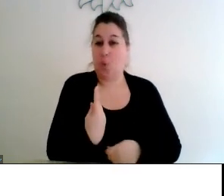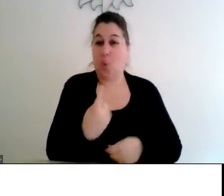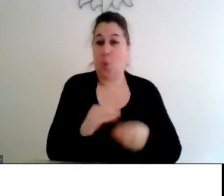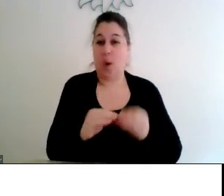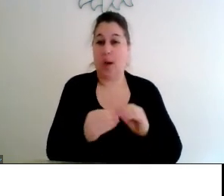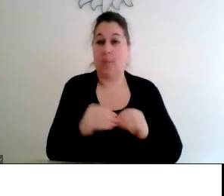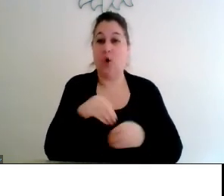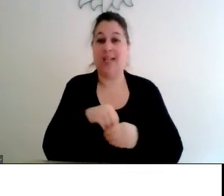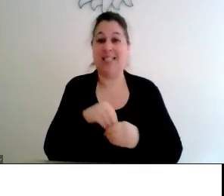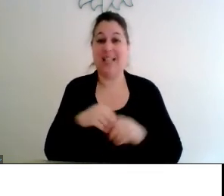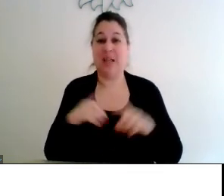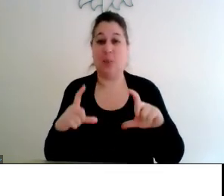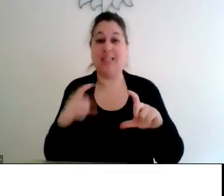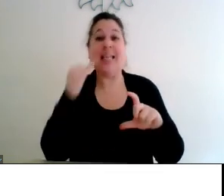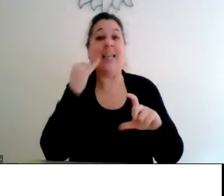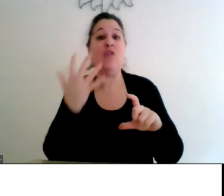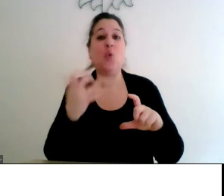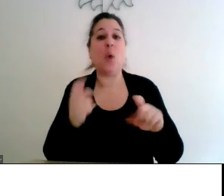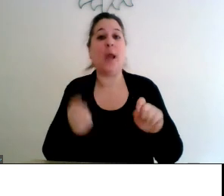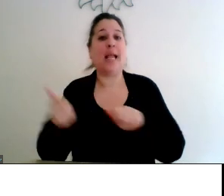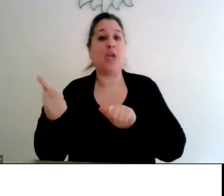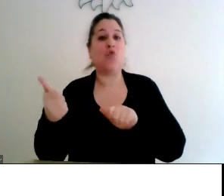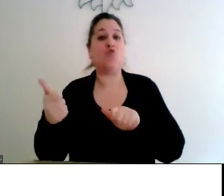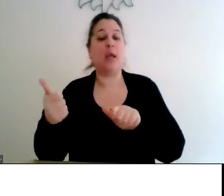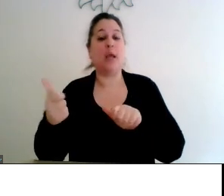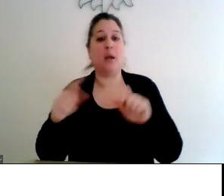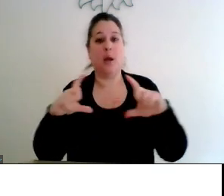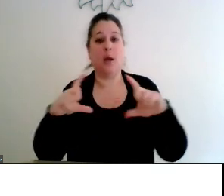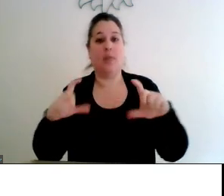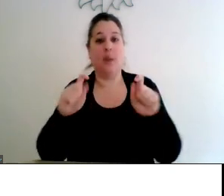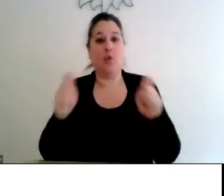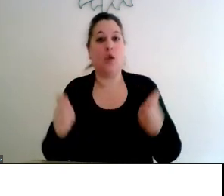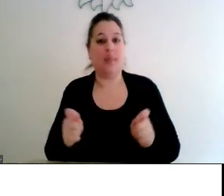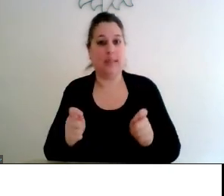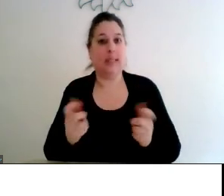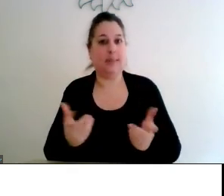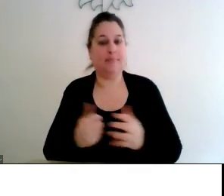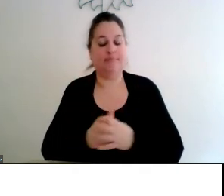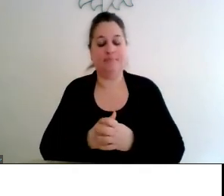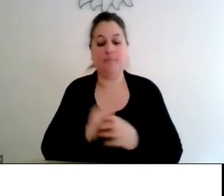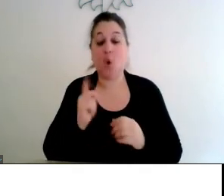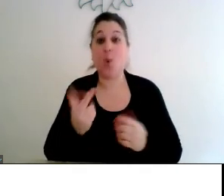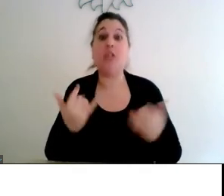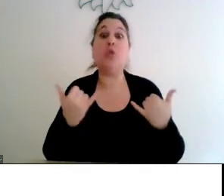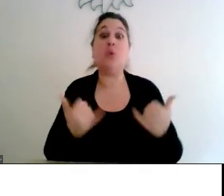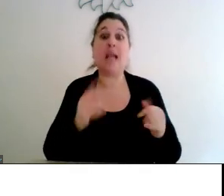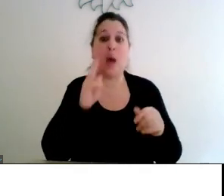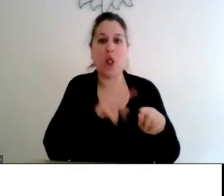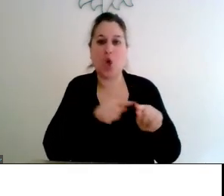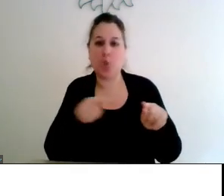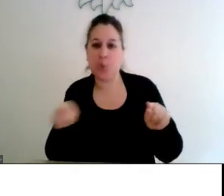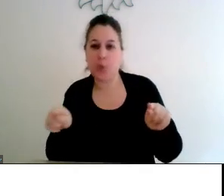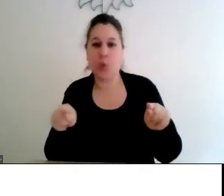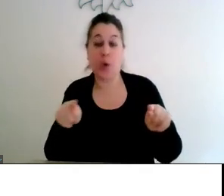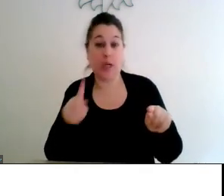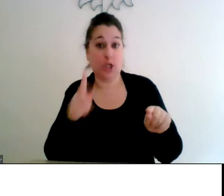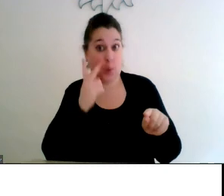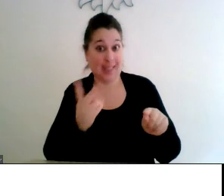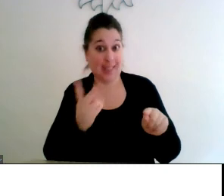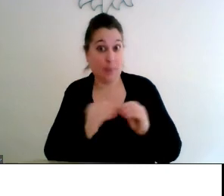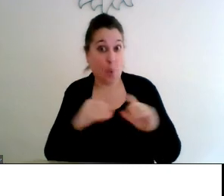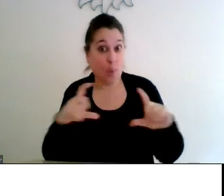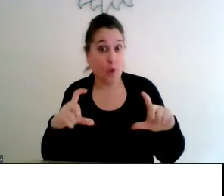right, so let's ask ourselves, are there any more parentheses now? Nope. Are there any more